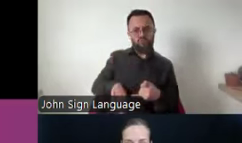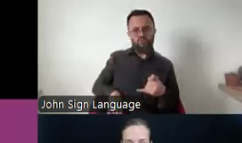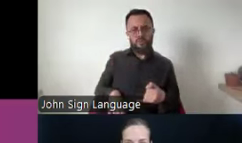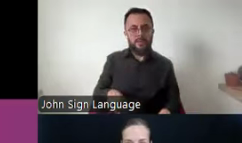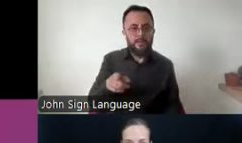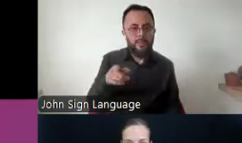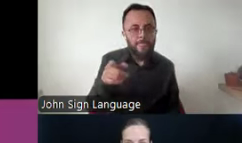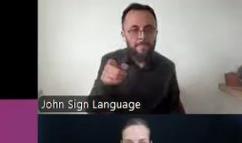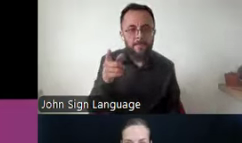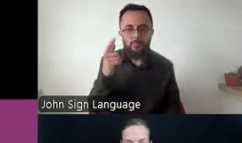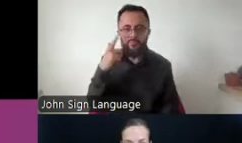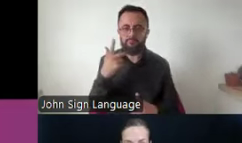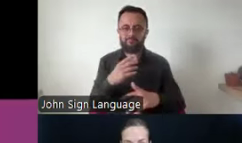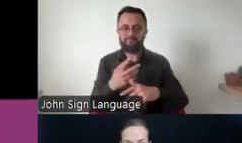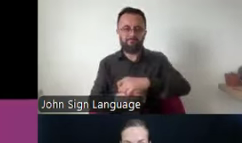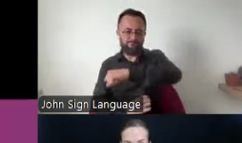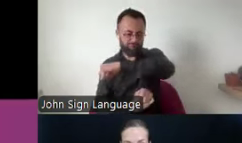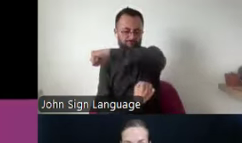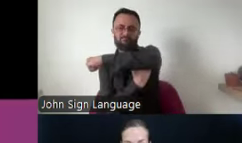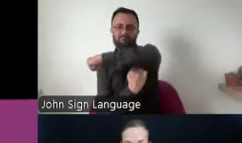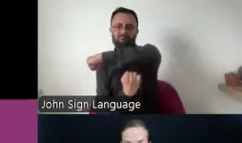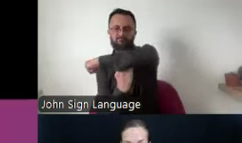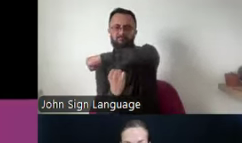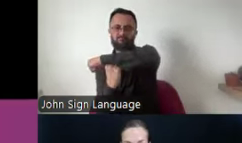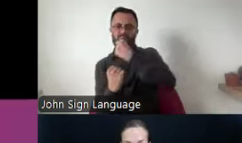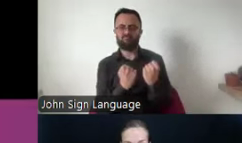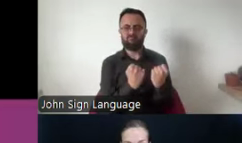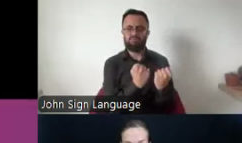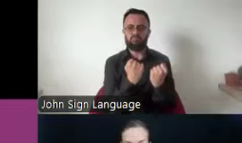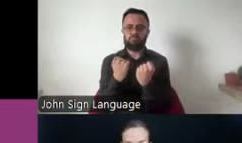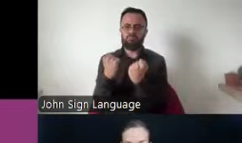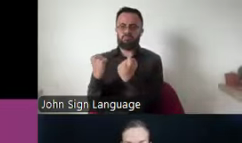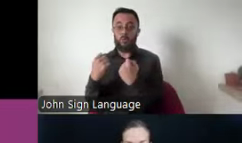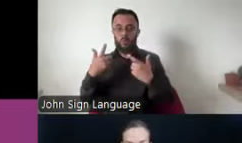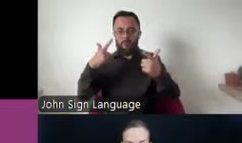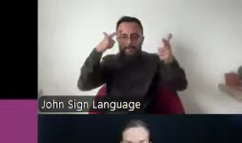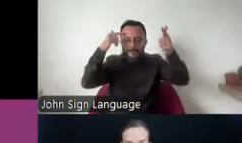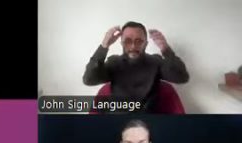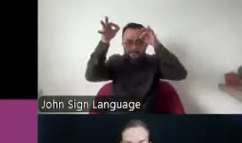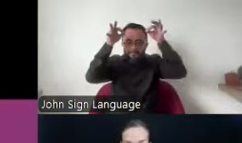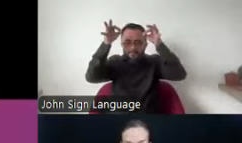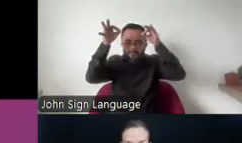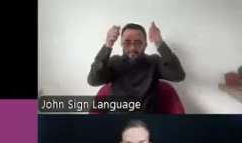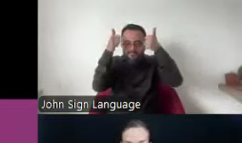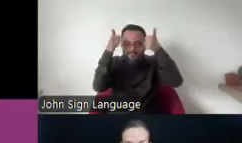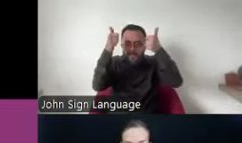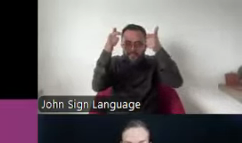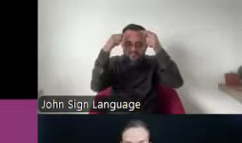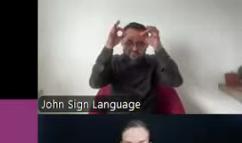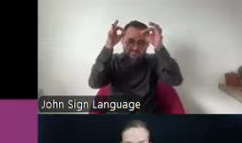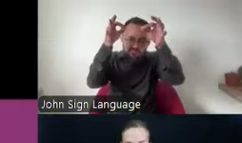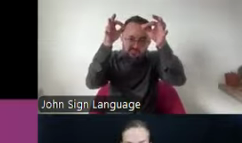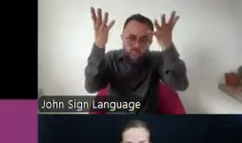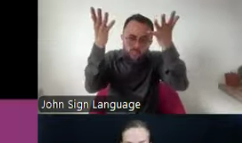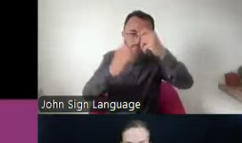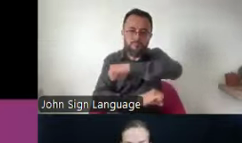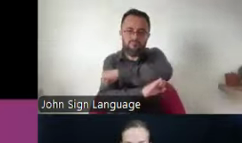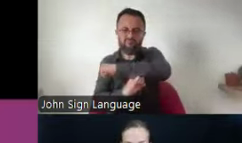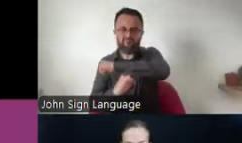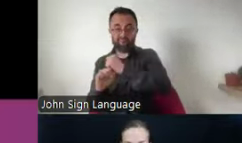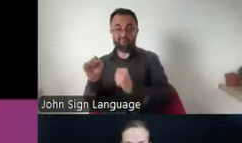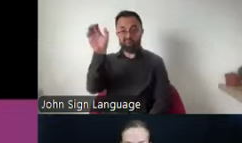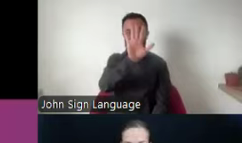the areas of work that this network is going to work on. We have four of them. Firstly is to build the leadership